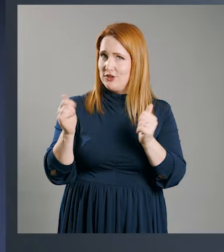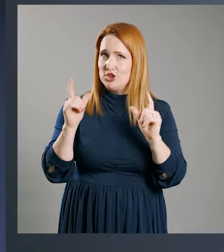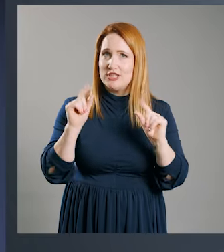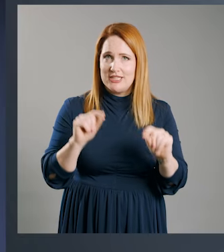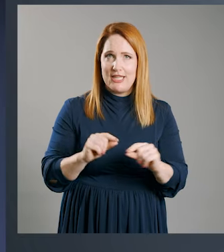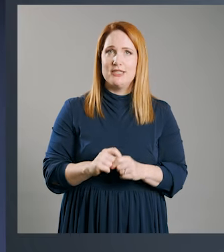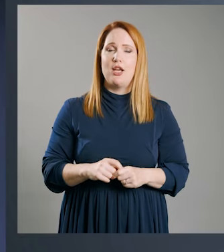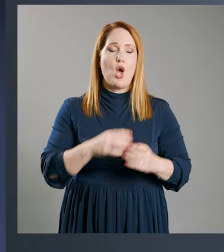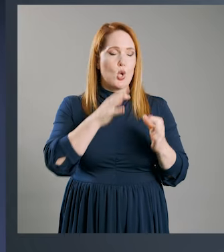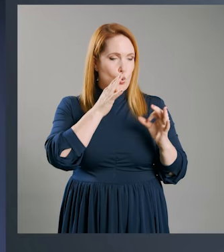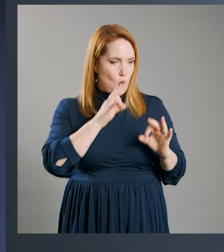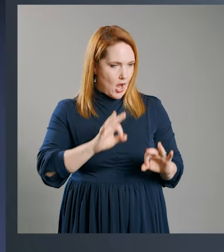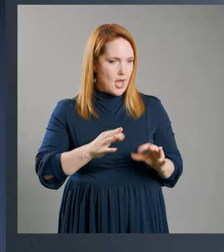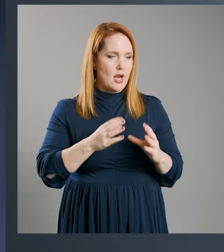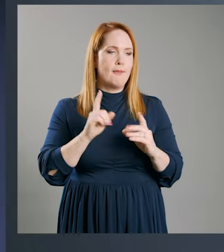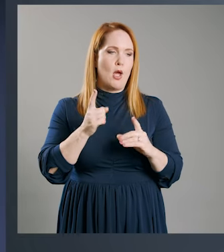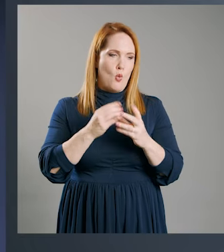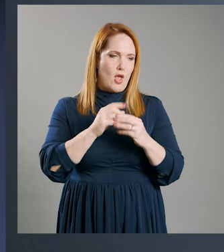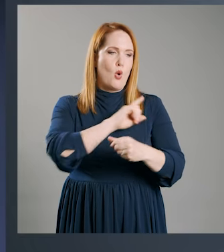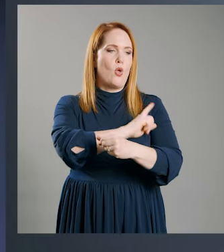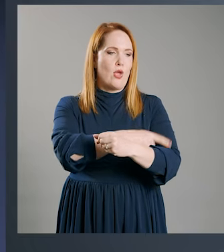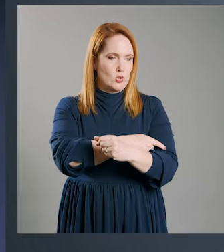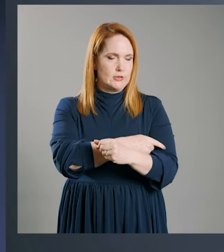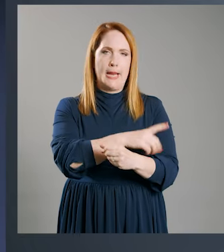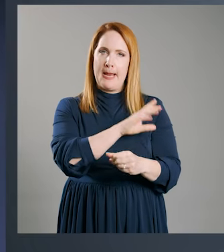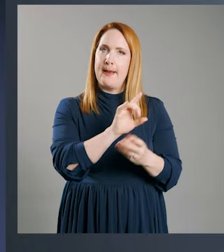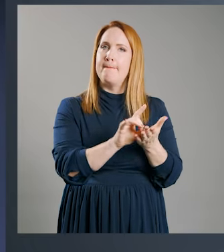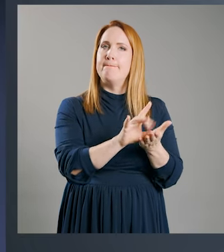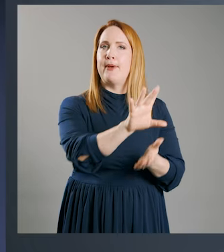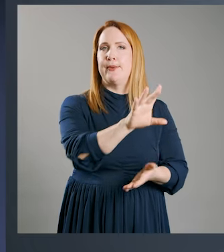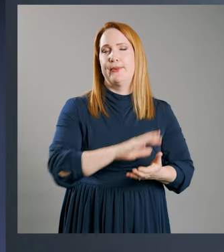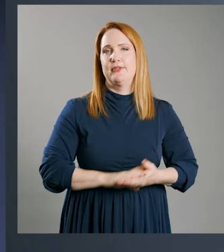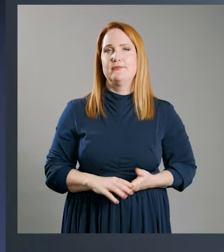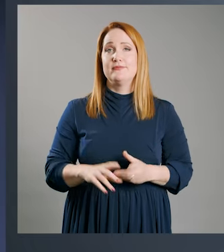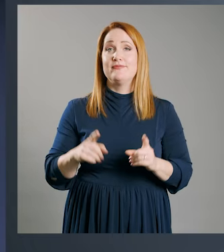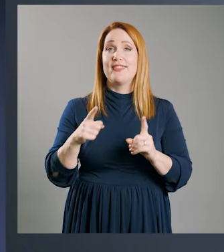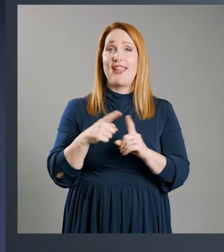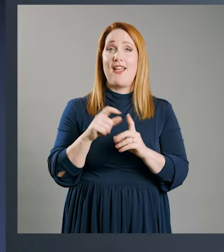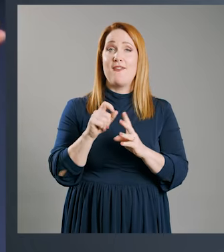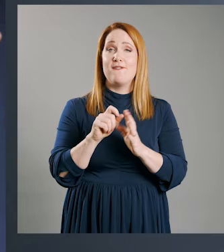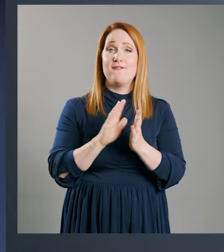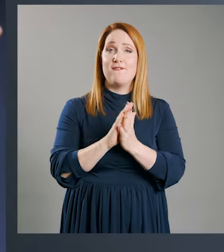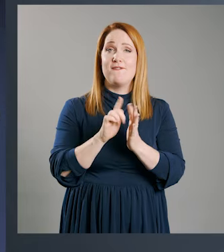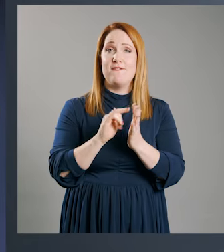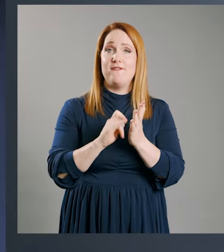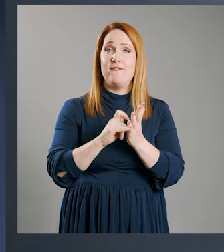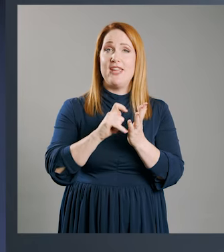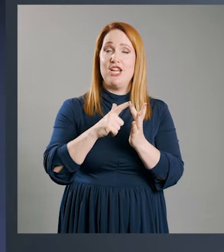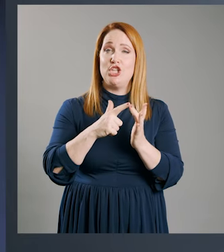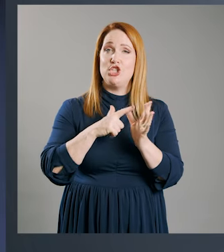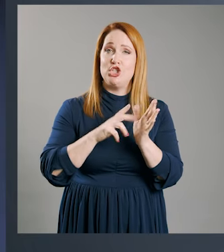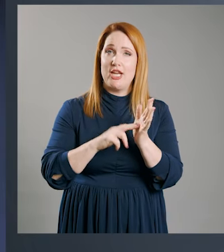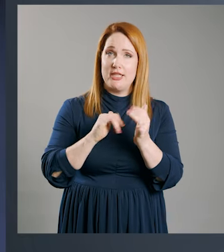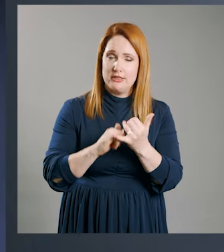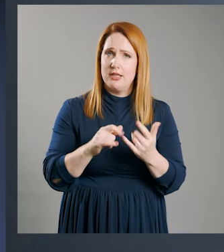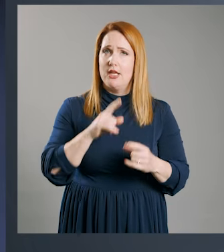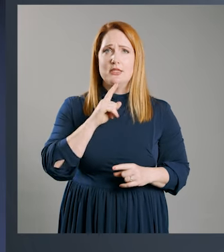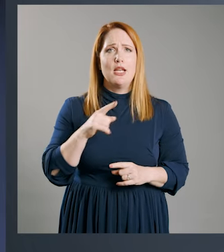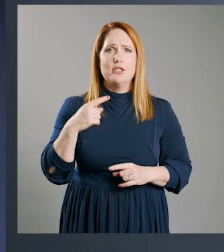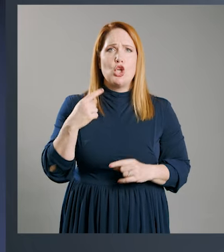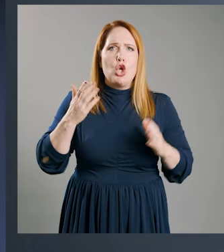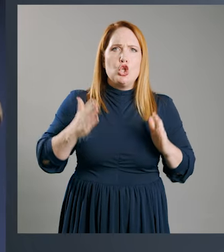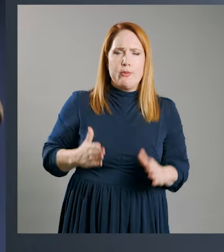delivered the man quietly and with authority. We're reminded in Ephesians, Paul reminds us that we don't fight against flesh